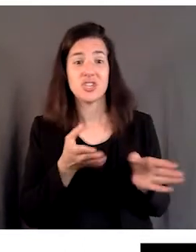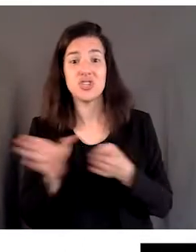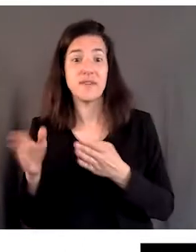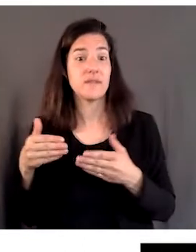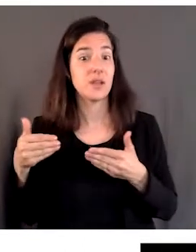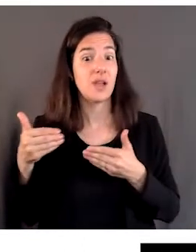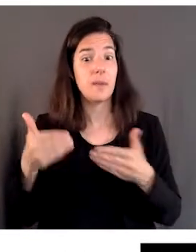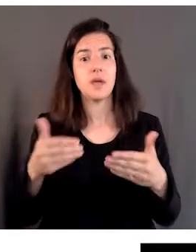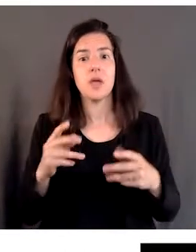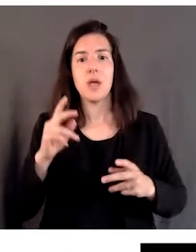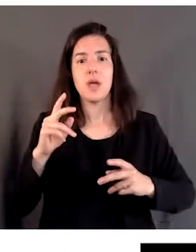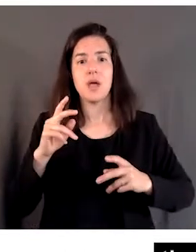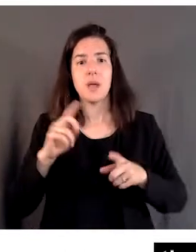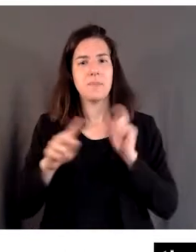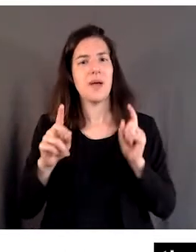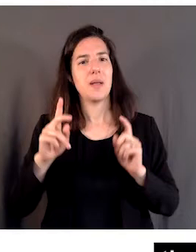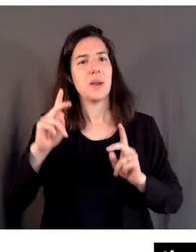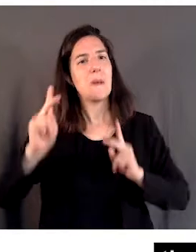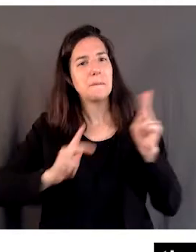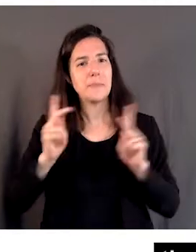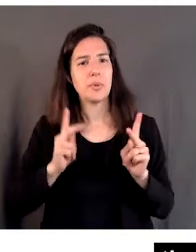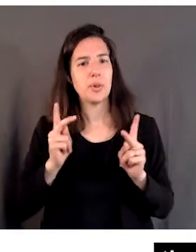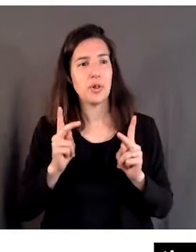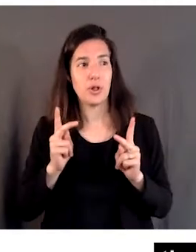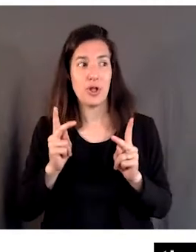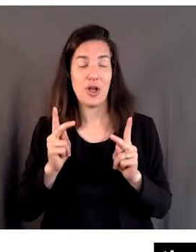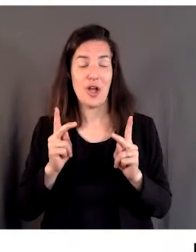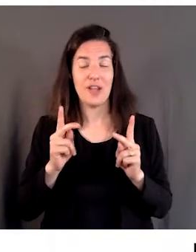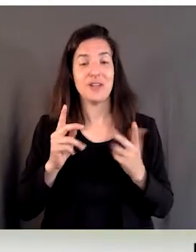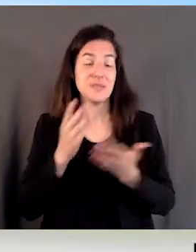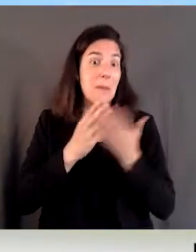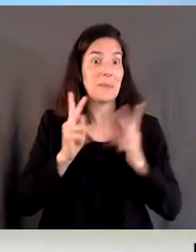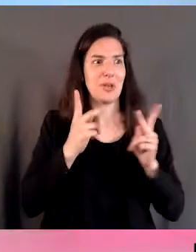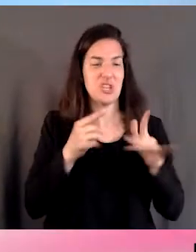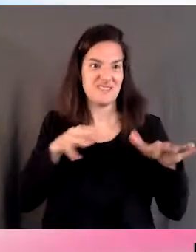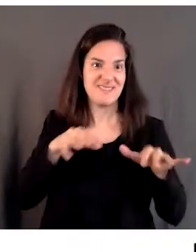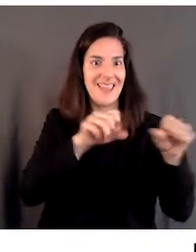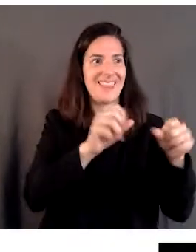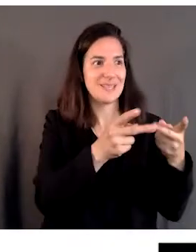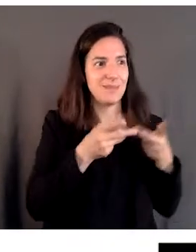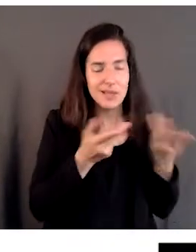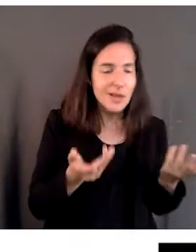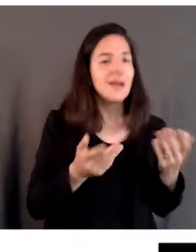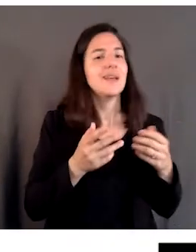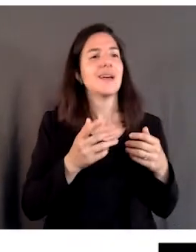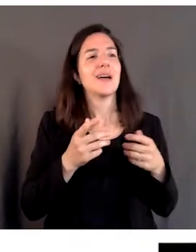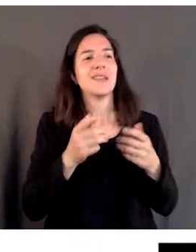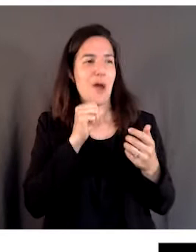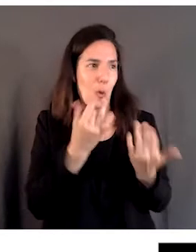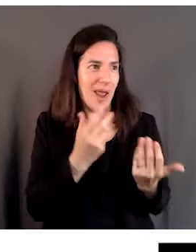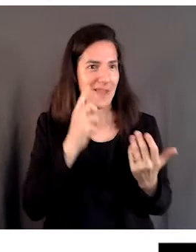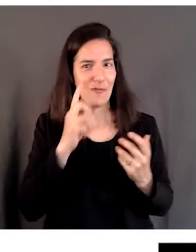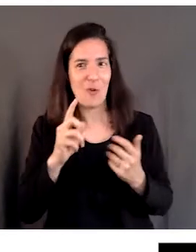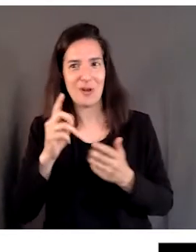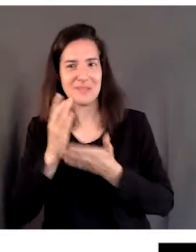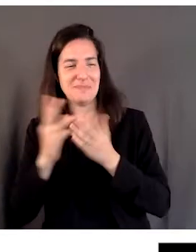are just taking the space rather than waiting for people to make room. But if you're going to be an ally, accomplice, co-conspirator, there's